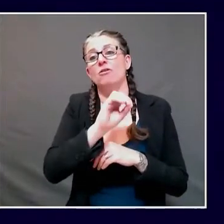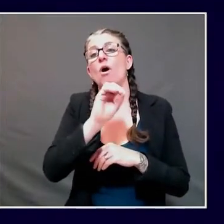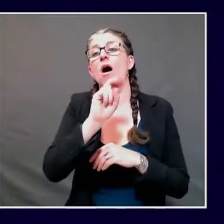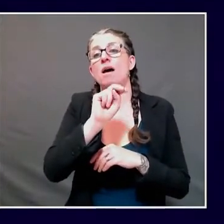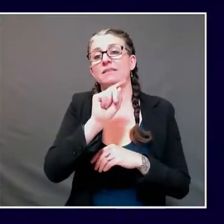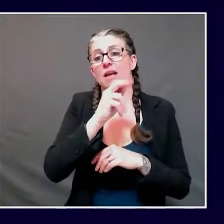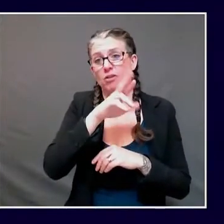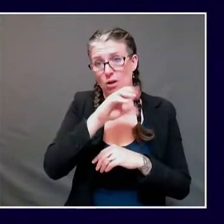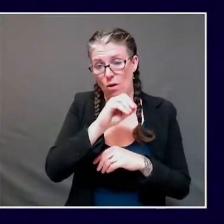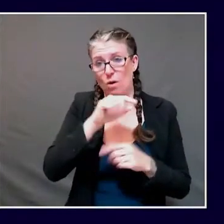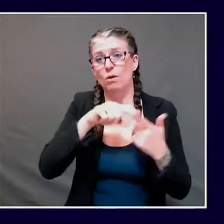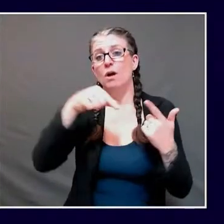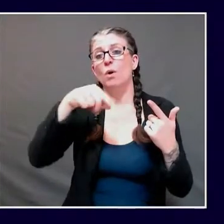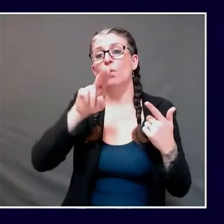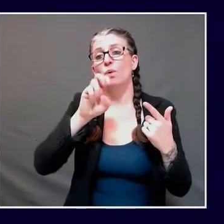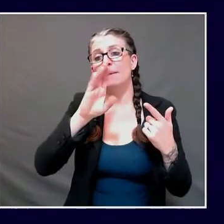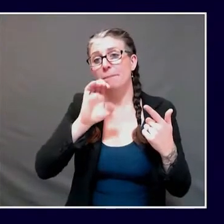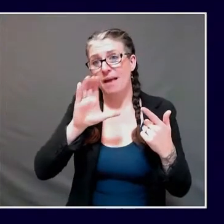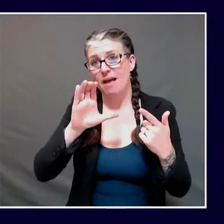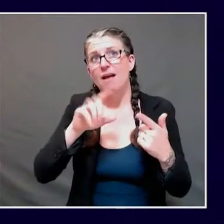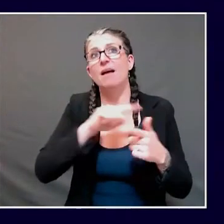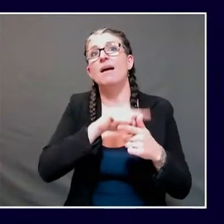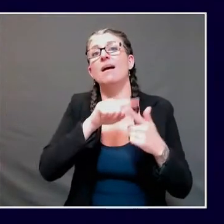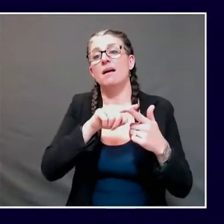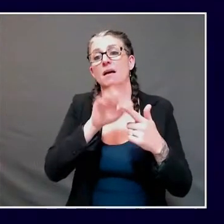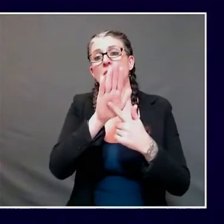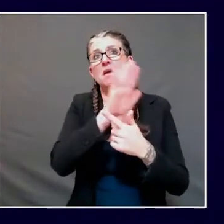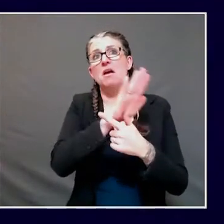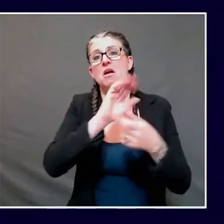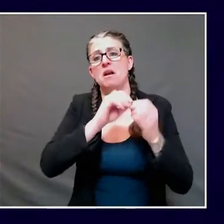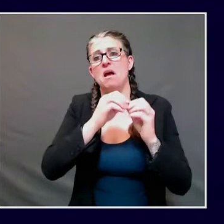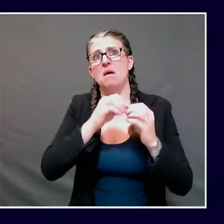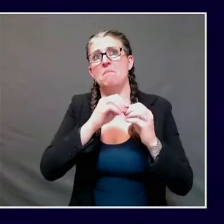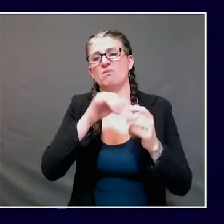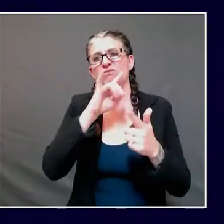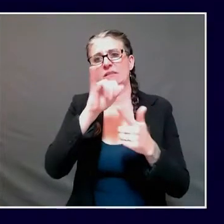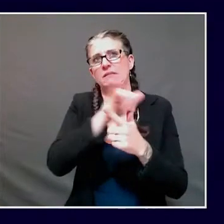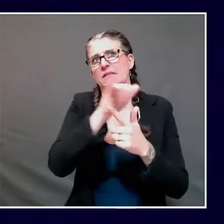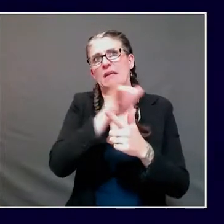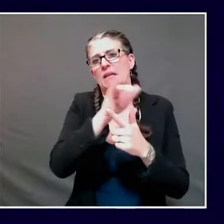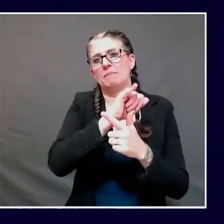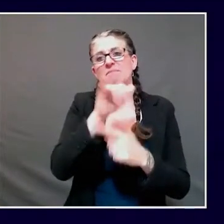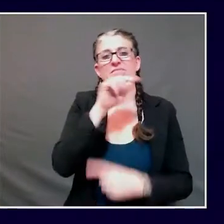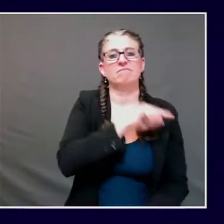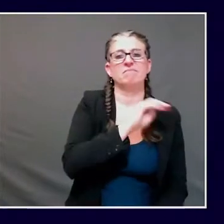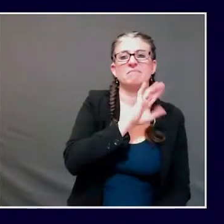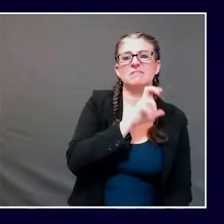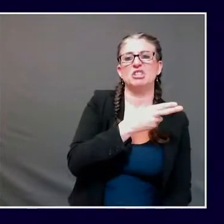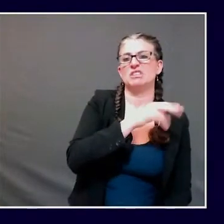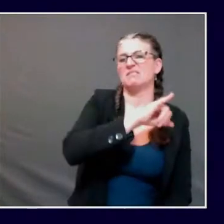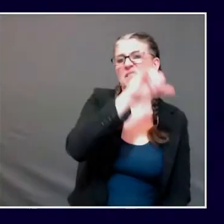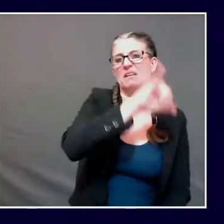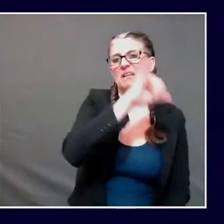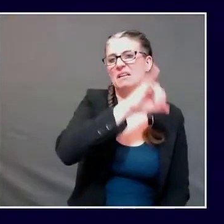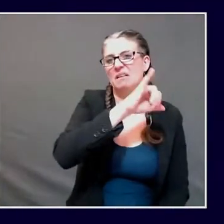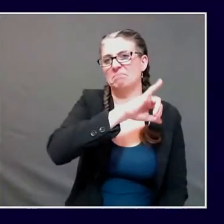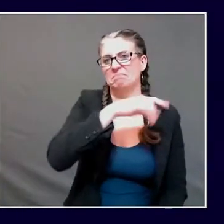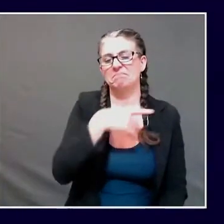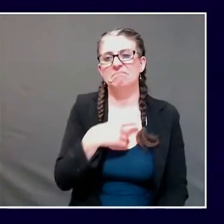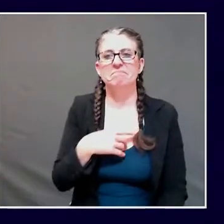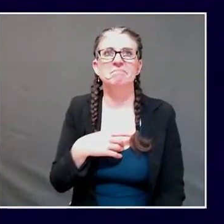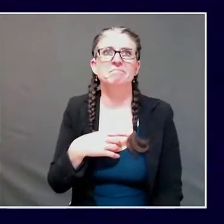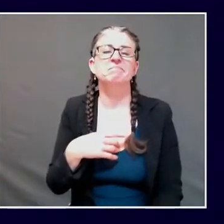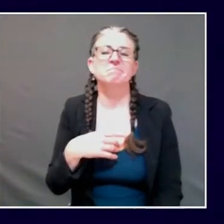an increase. Just the other day, my team and I got a note from our New Brunswick